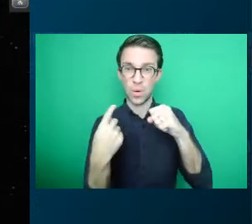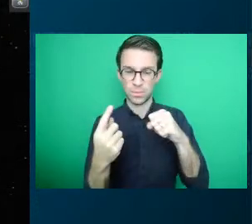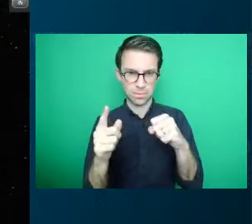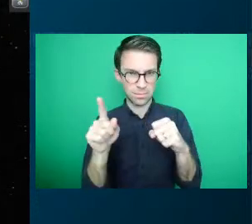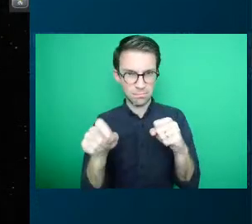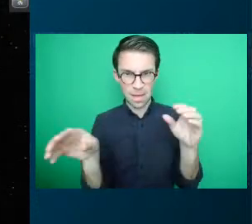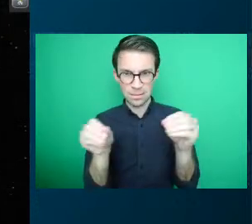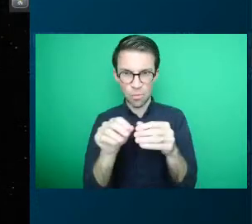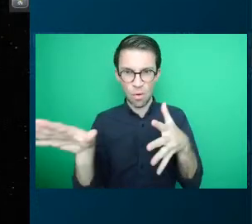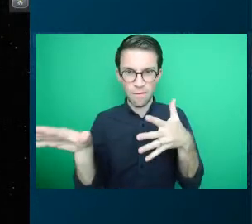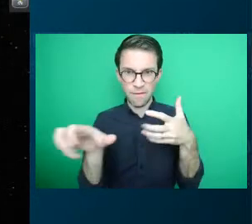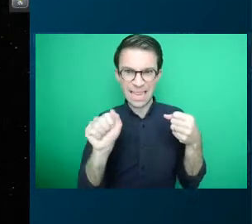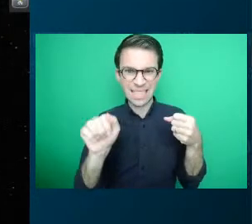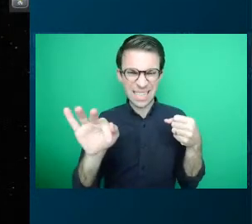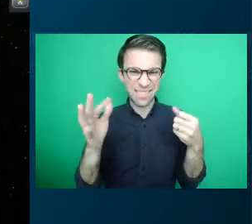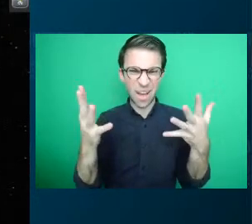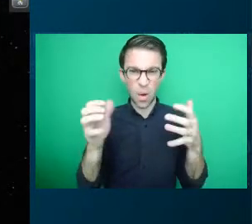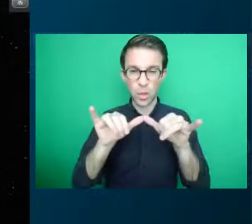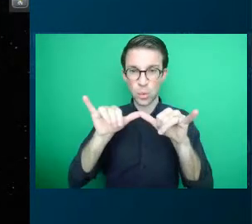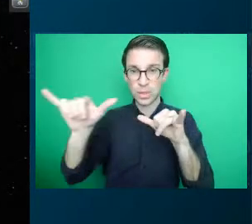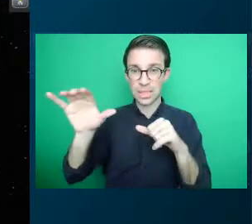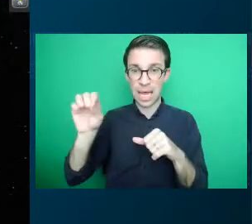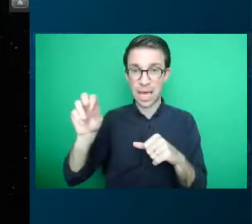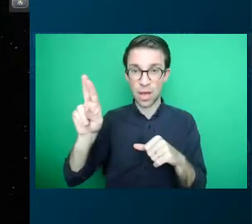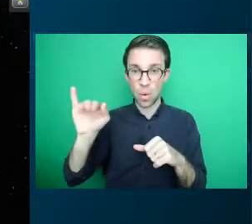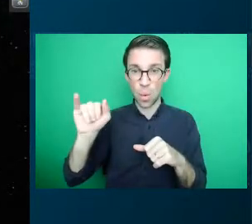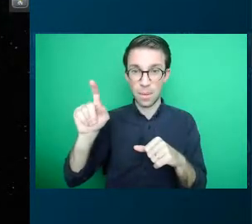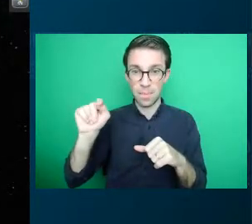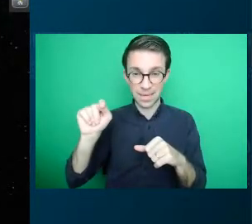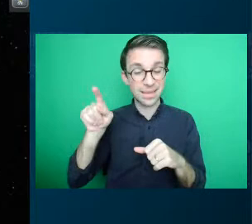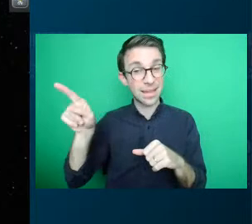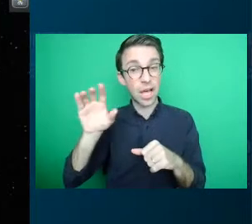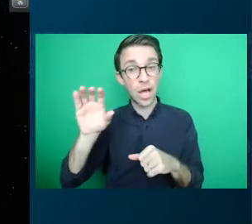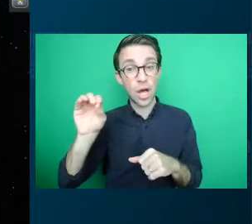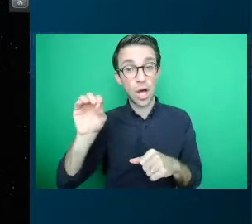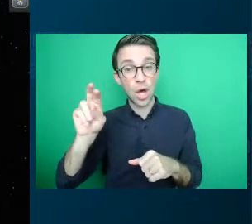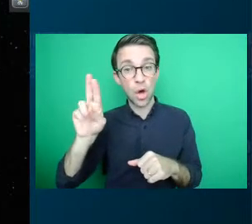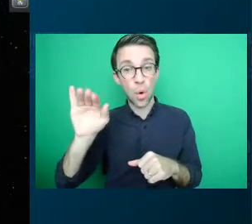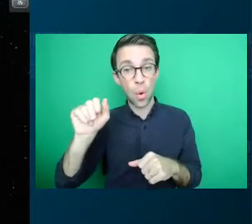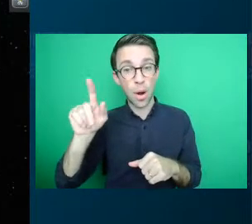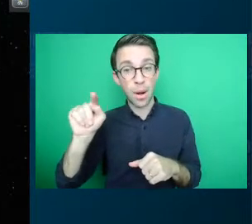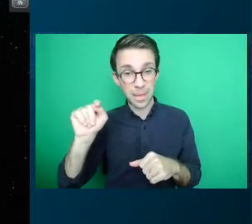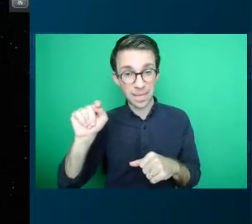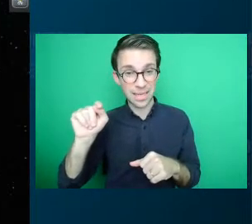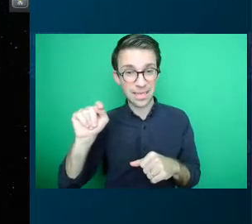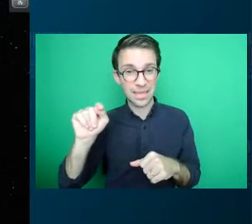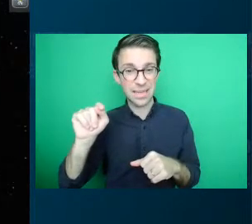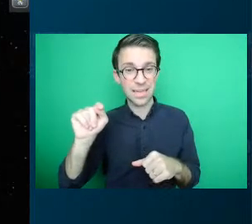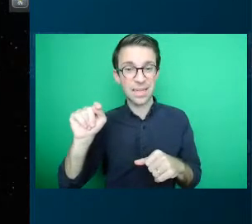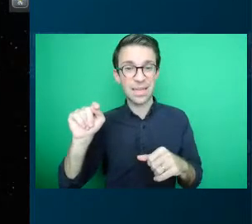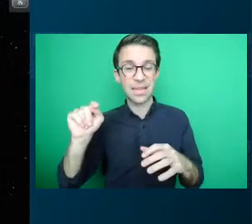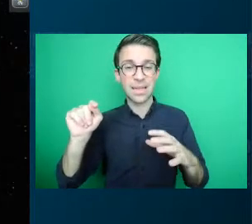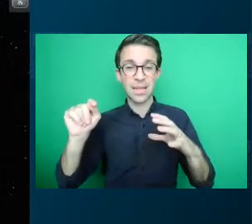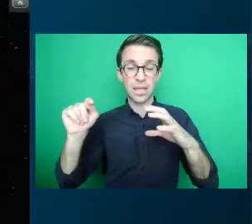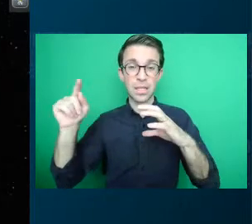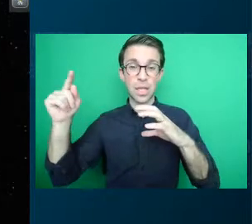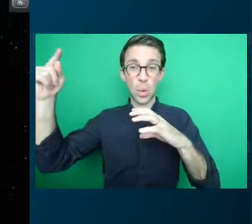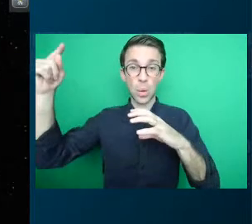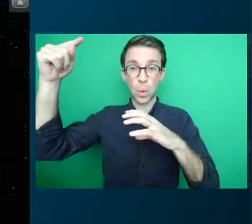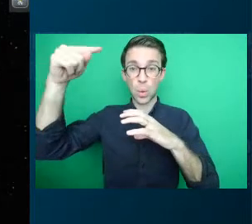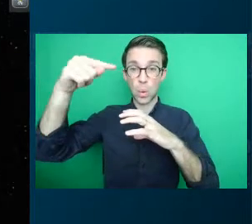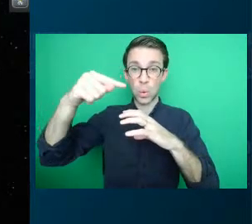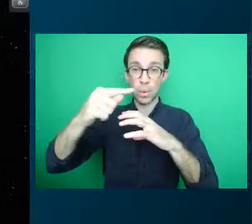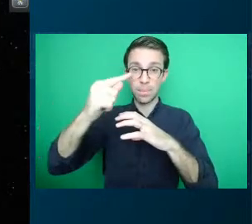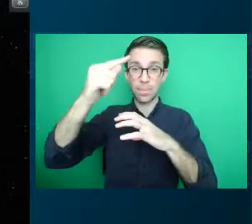faster if I want to stay in orbit. The cool thing about being in orbit is it's about being like falling towards the planet and missing. Gravity doesn't go away, and that's